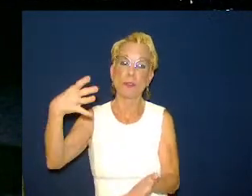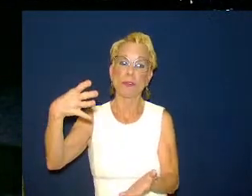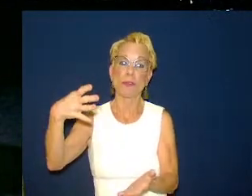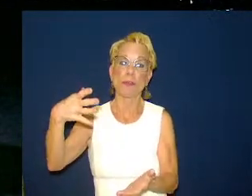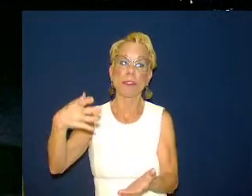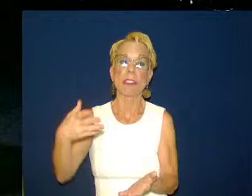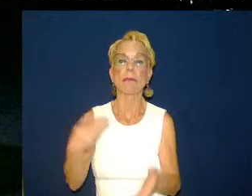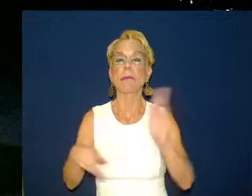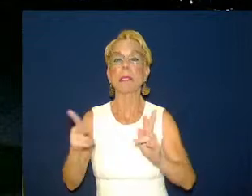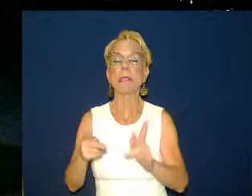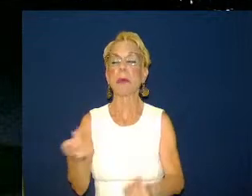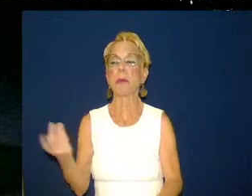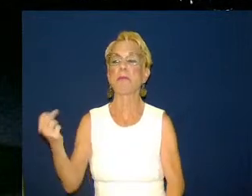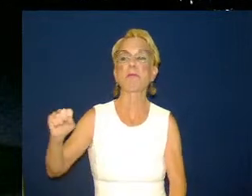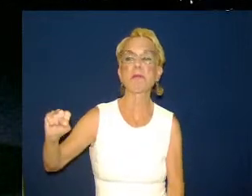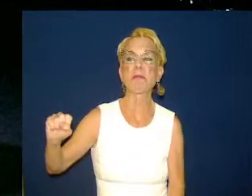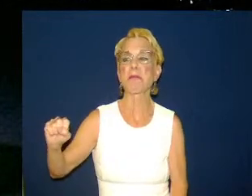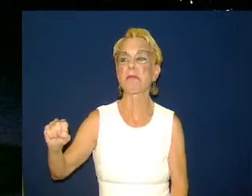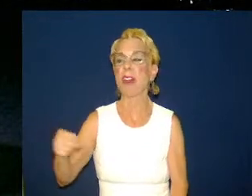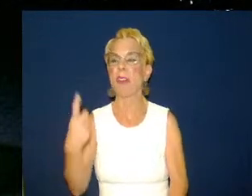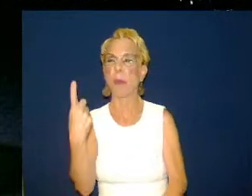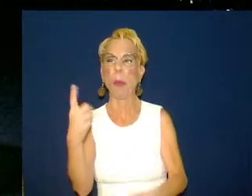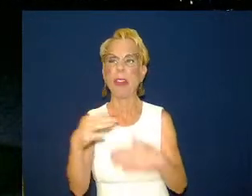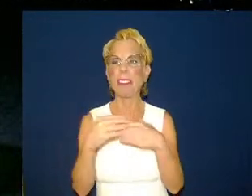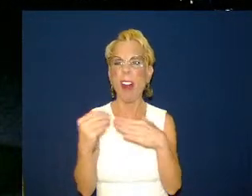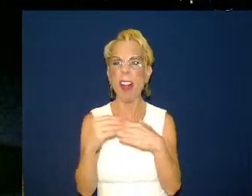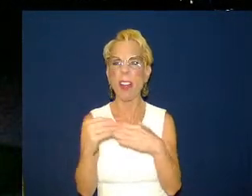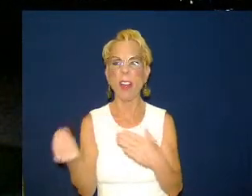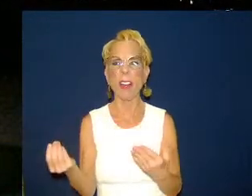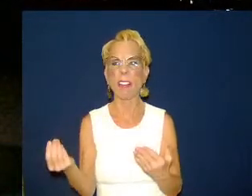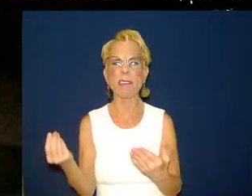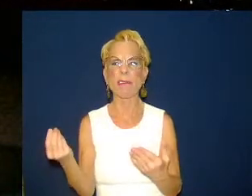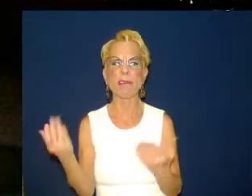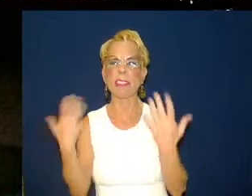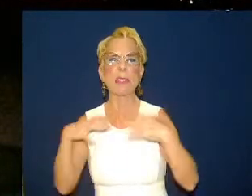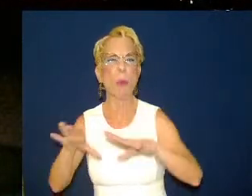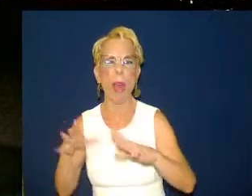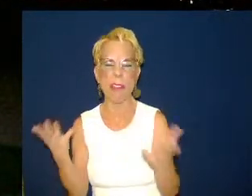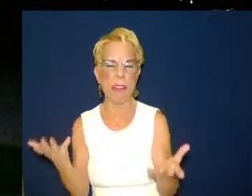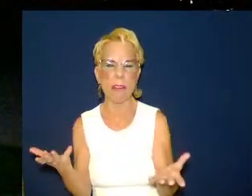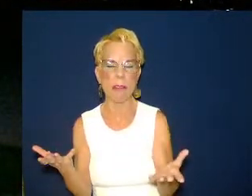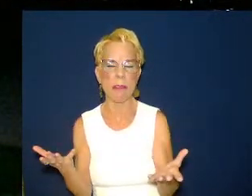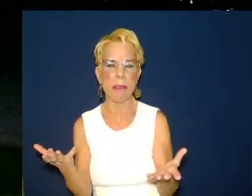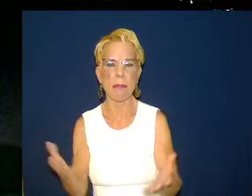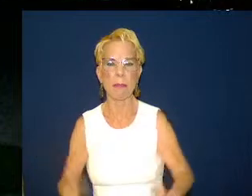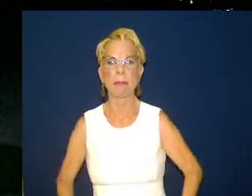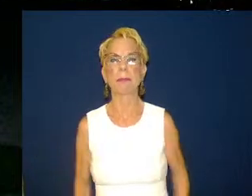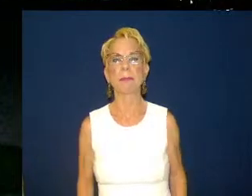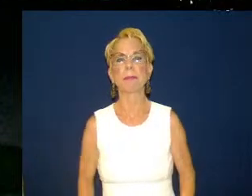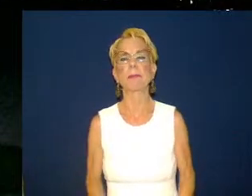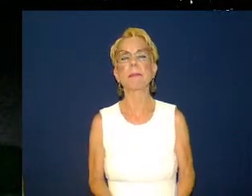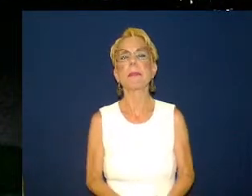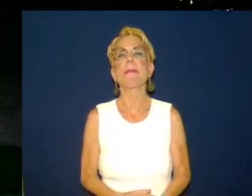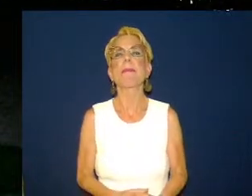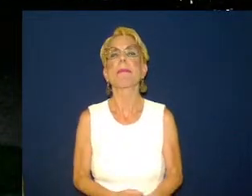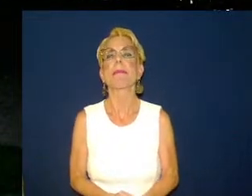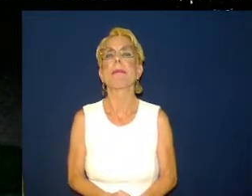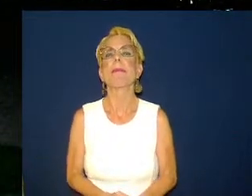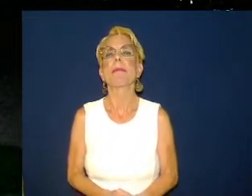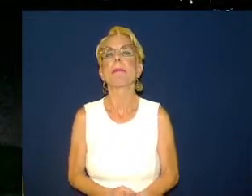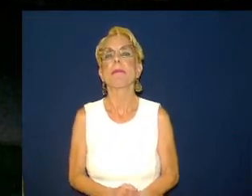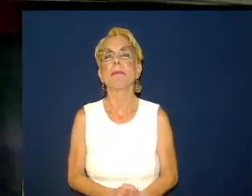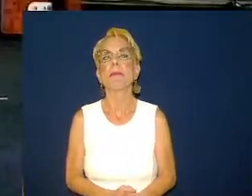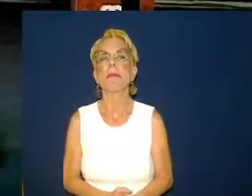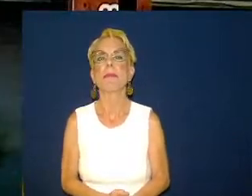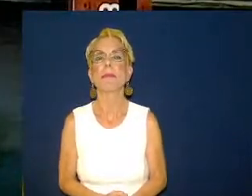two sons. One was an optimist. One was a pessimist. To an extreme. He got tired